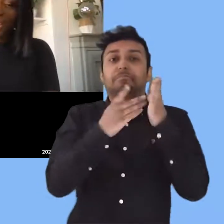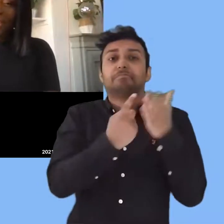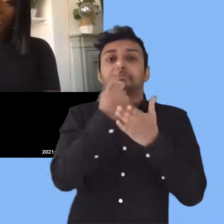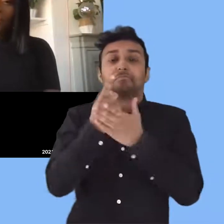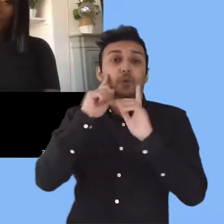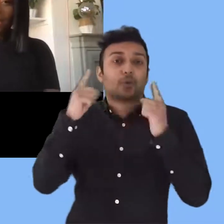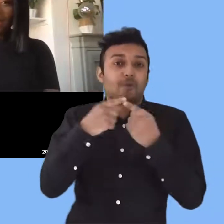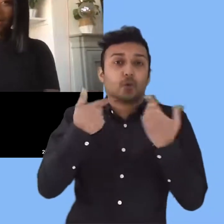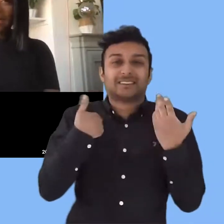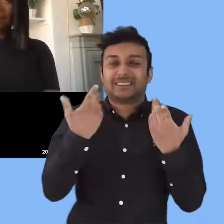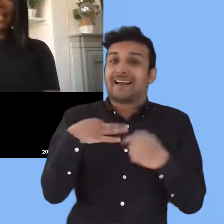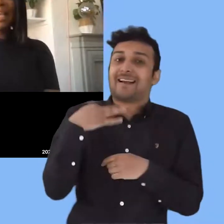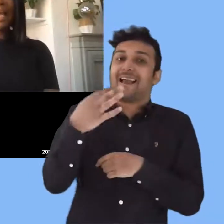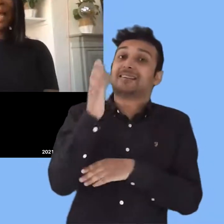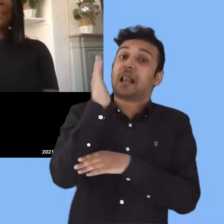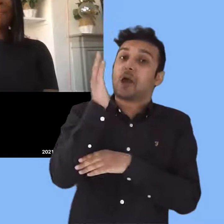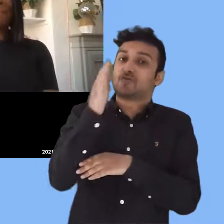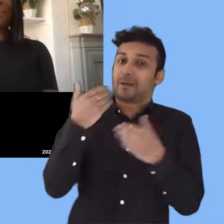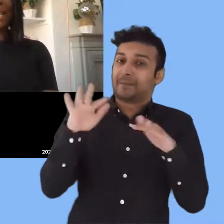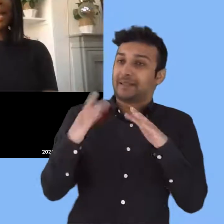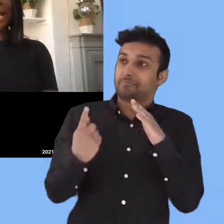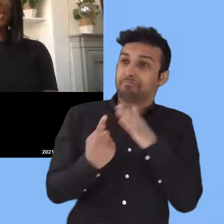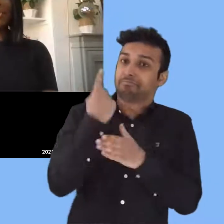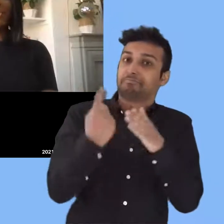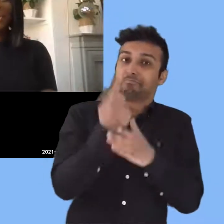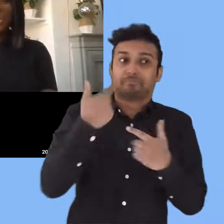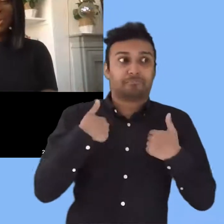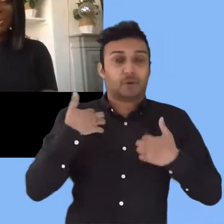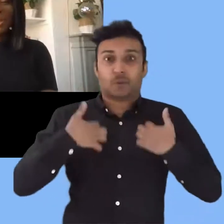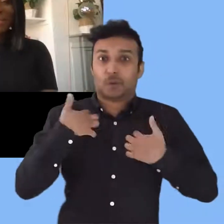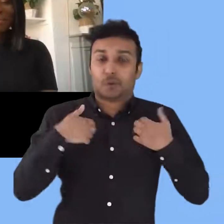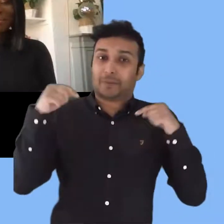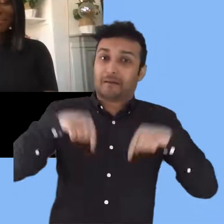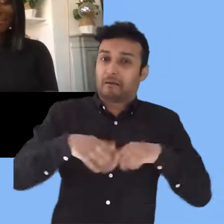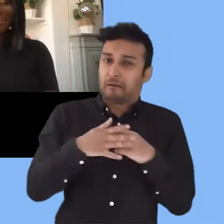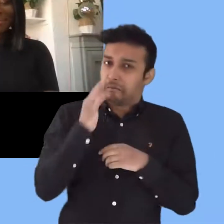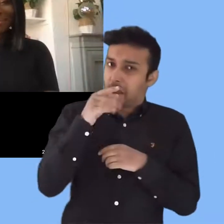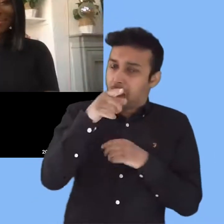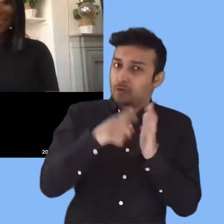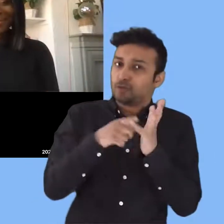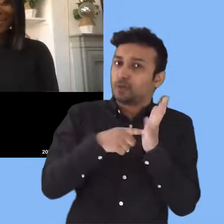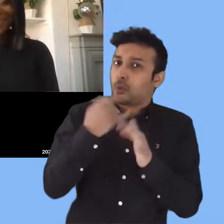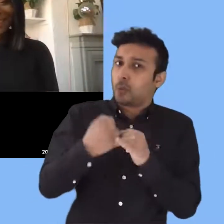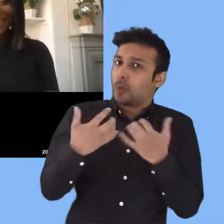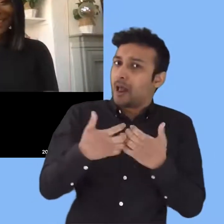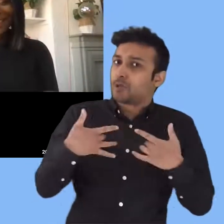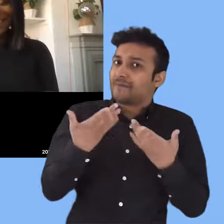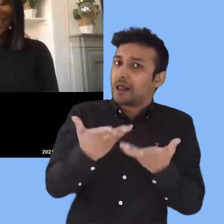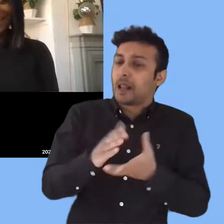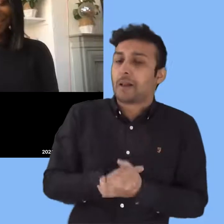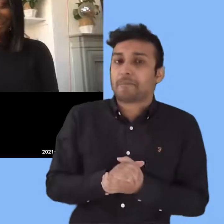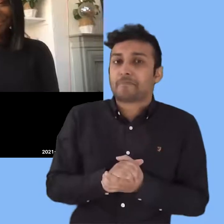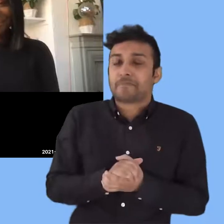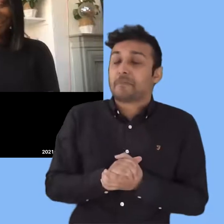well. Really excited to be here. How do you feel, Jules? Goodness, how do I